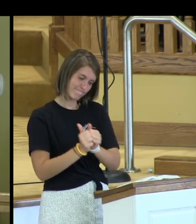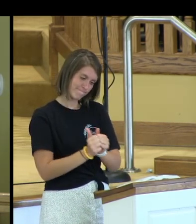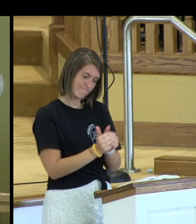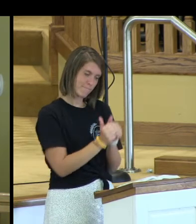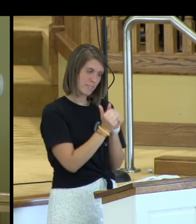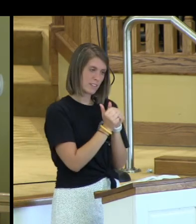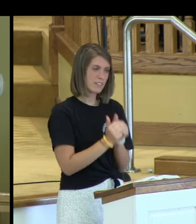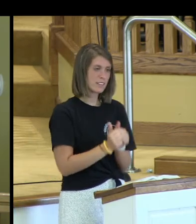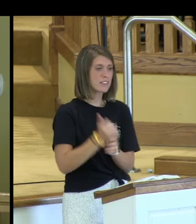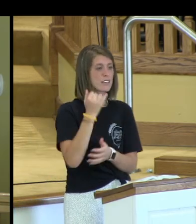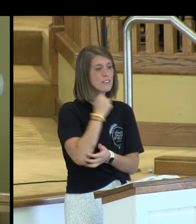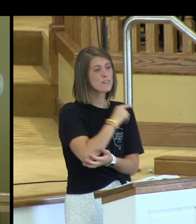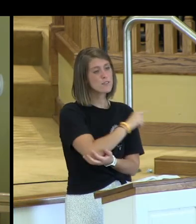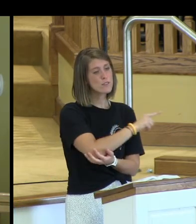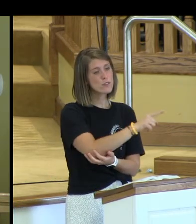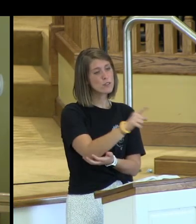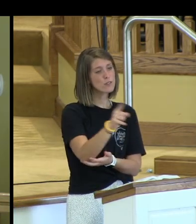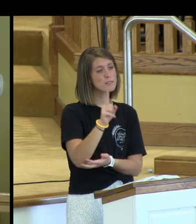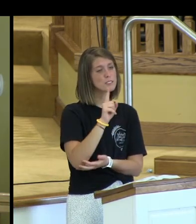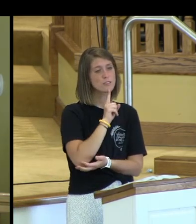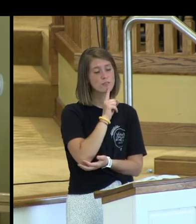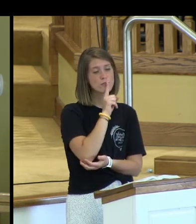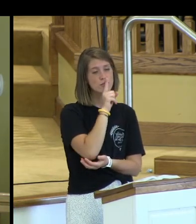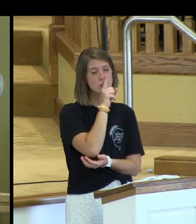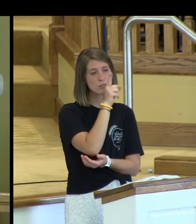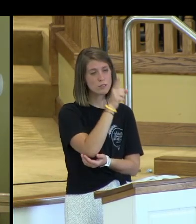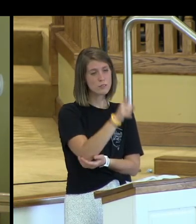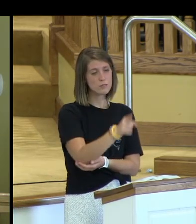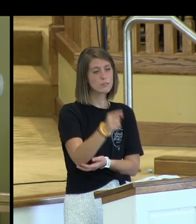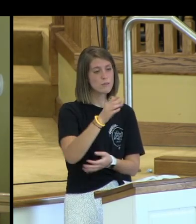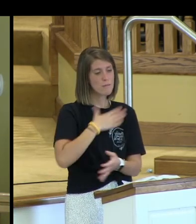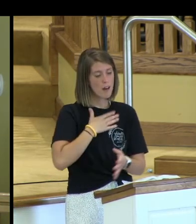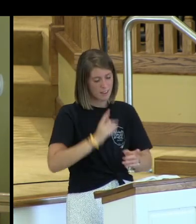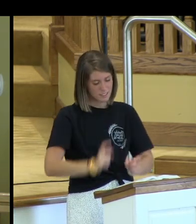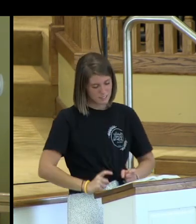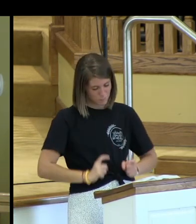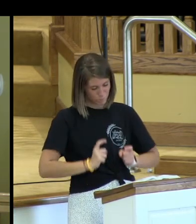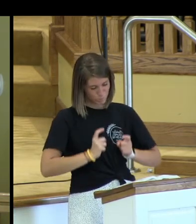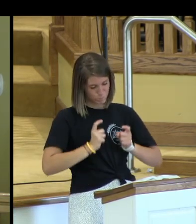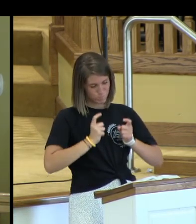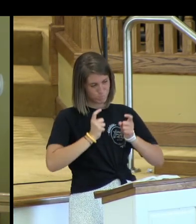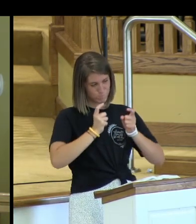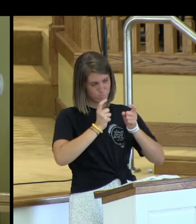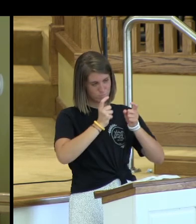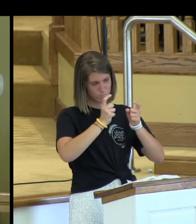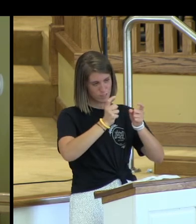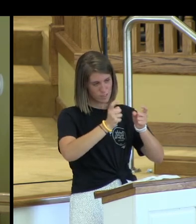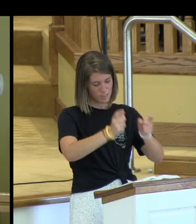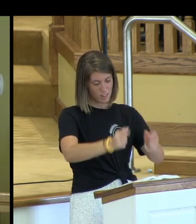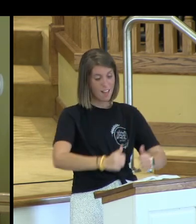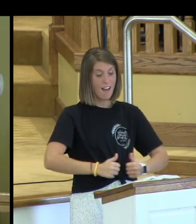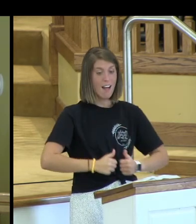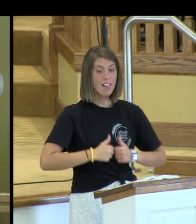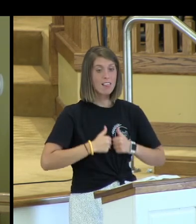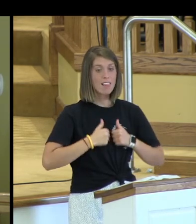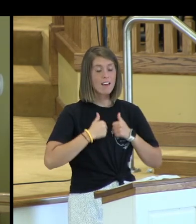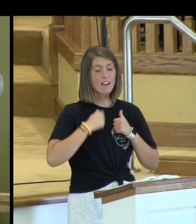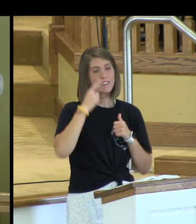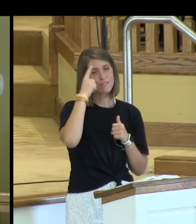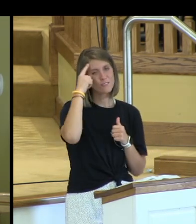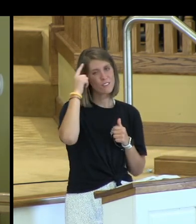If you'll be true, I give to you life